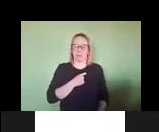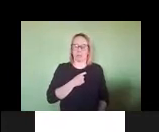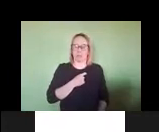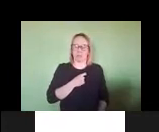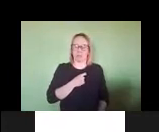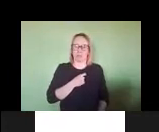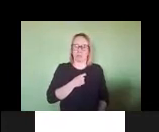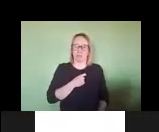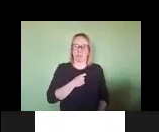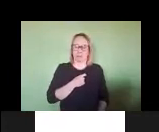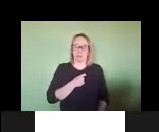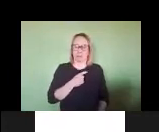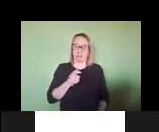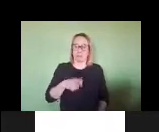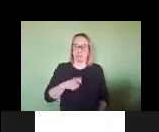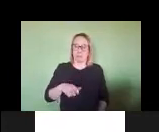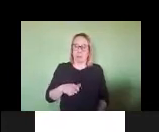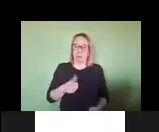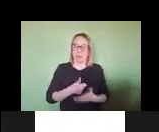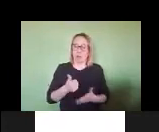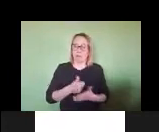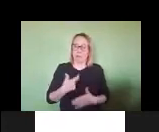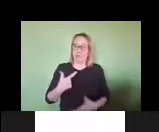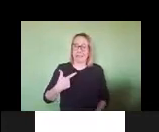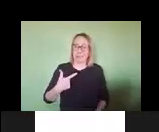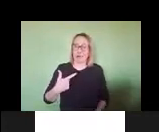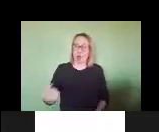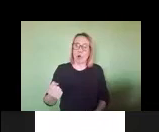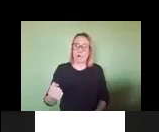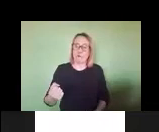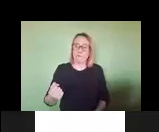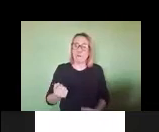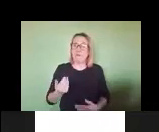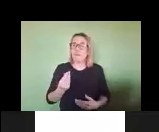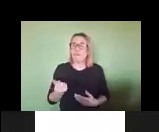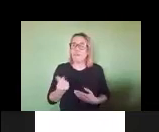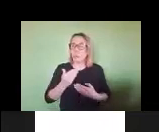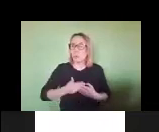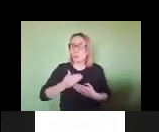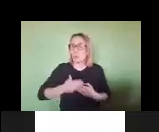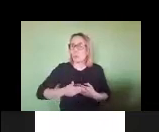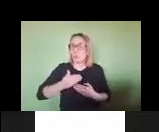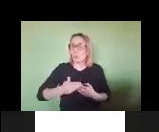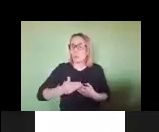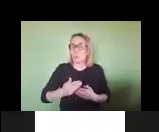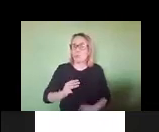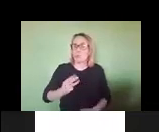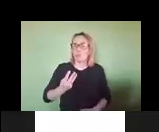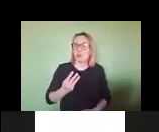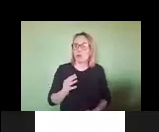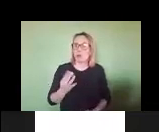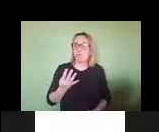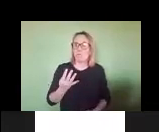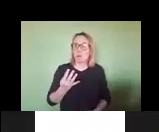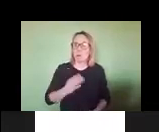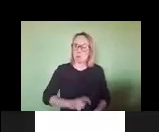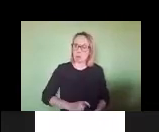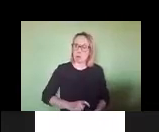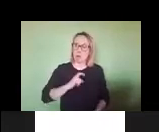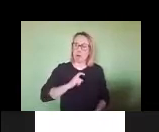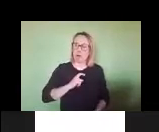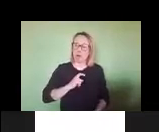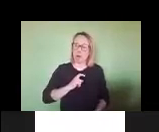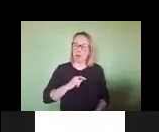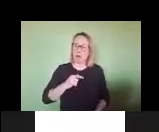So often people would keep their cameras off for a few sessions, and then by like session 3 or 4, they'd feel comfortable enough to have their